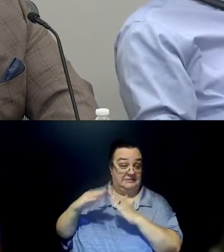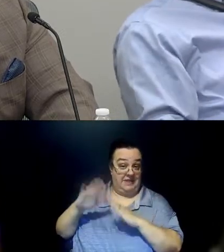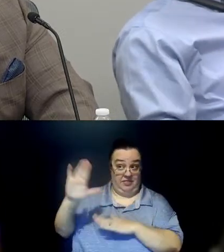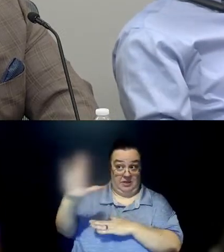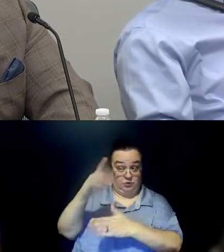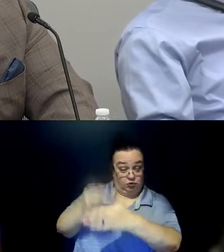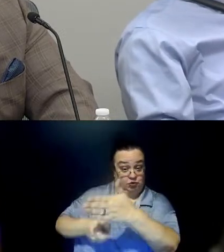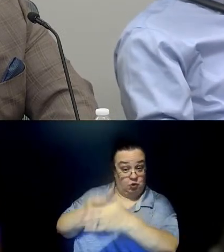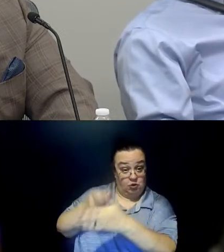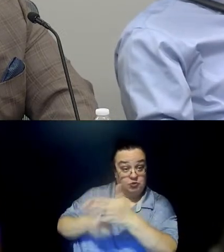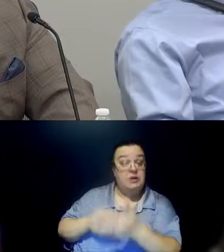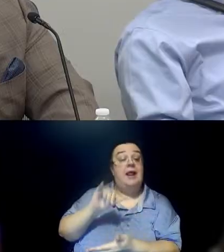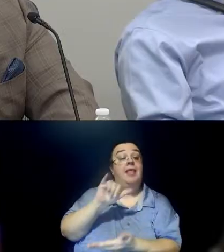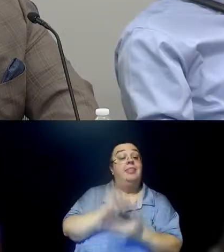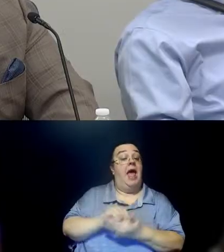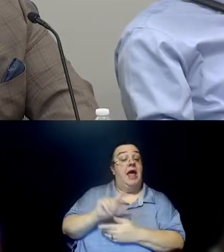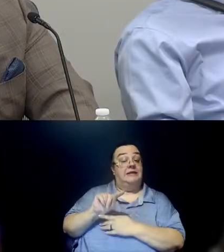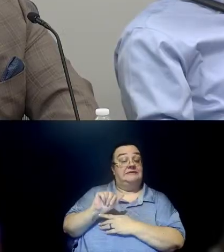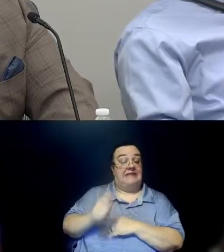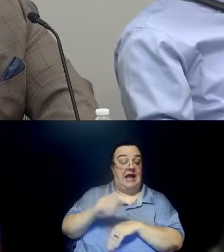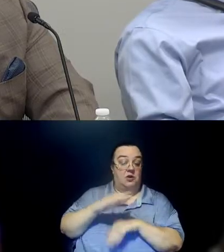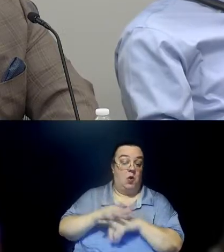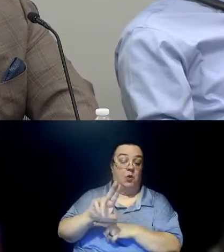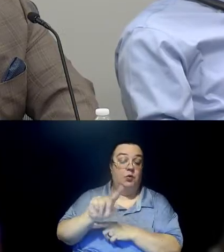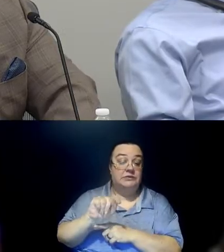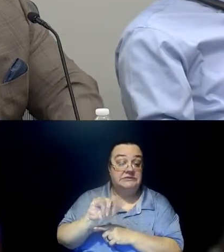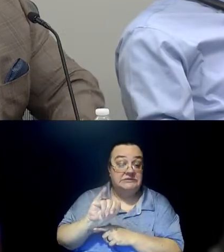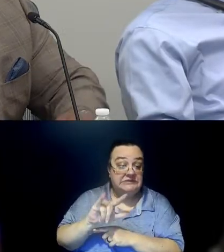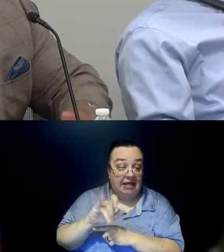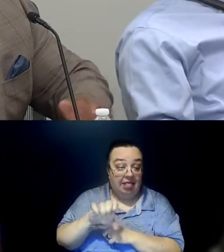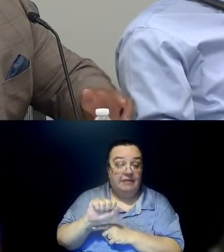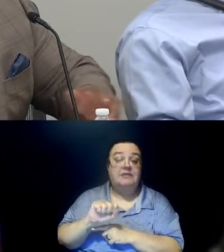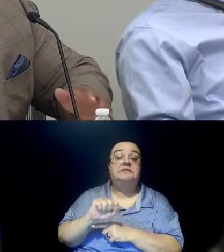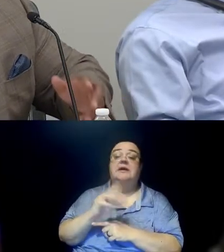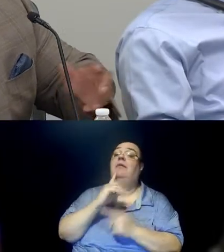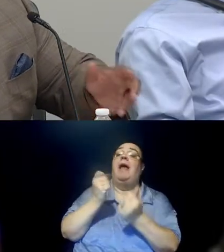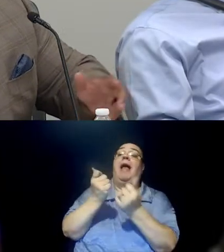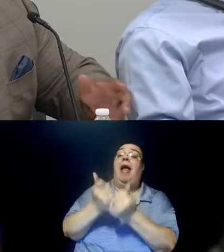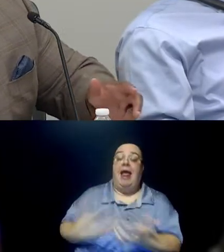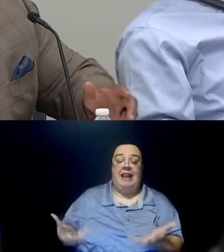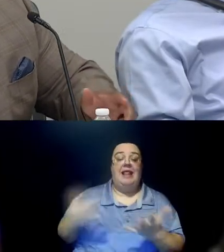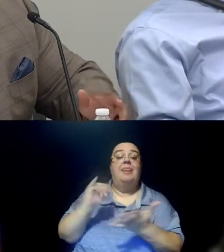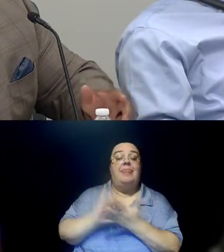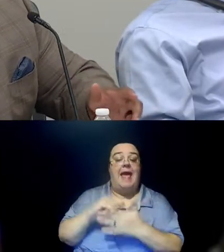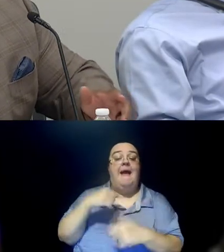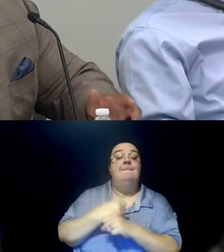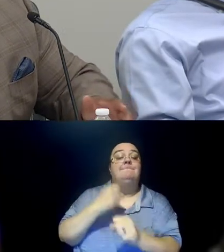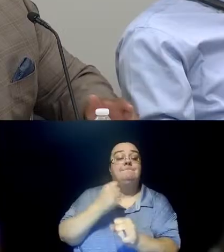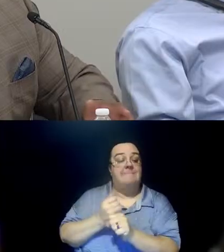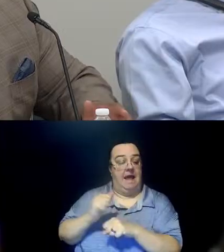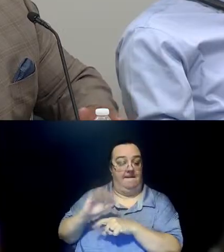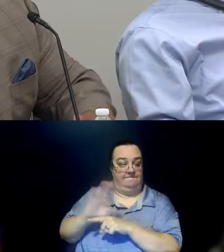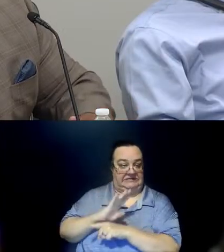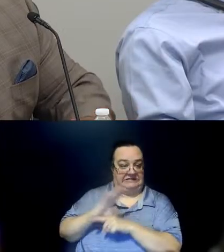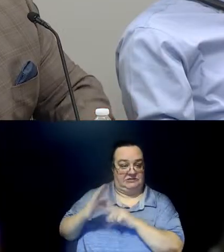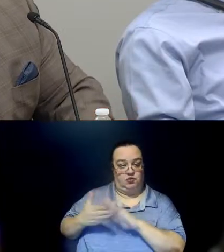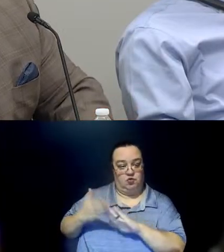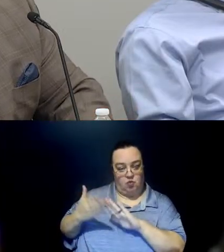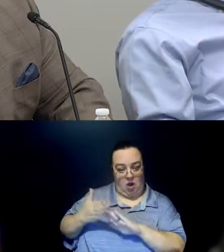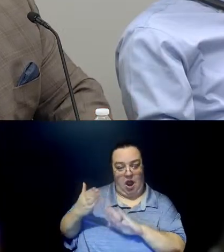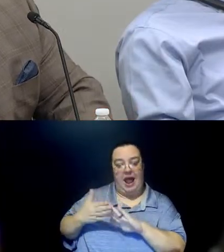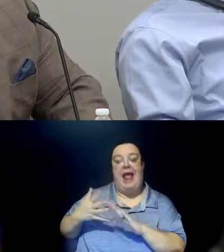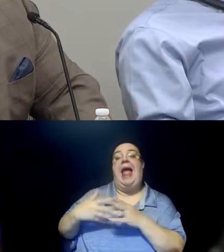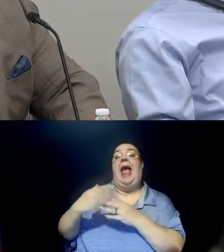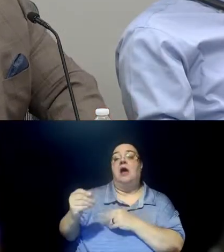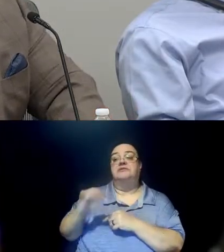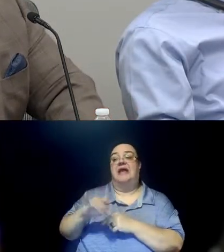this is a tax on utilities and, anything that makes a business runs outside of the actual real